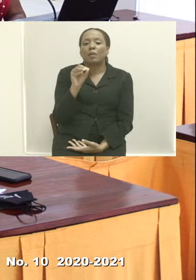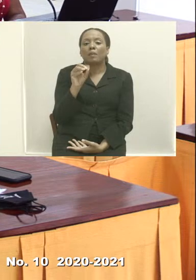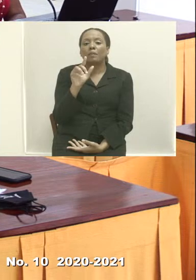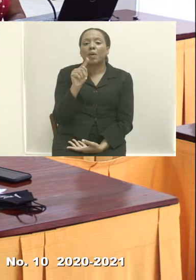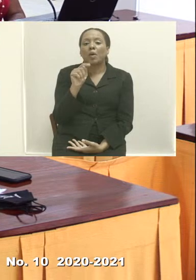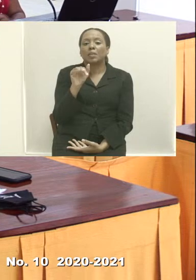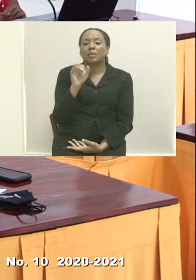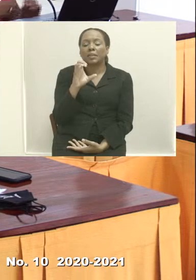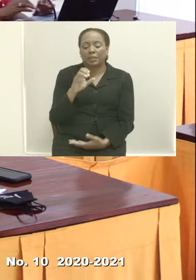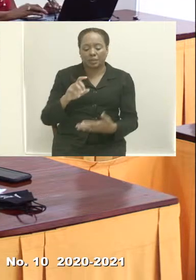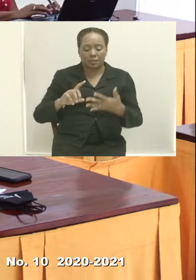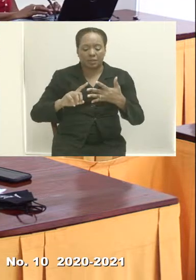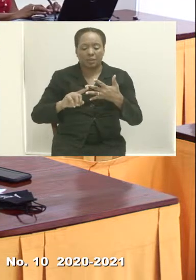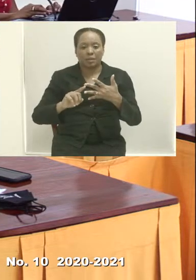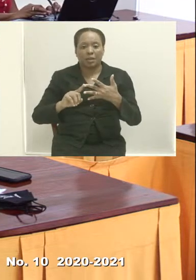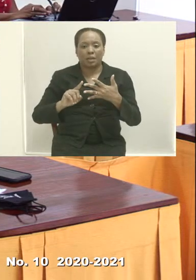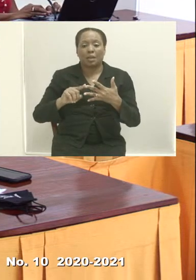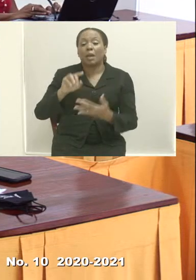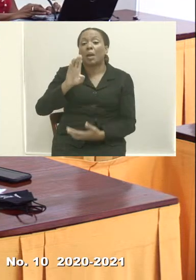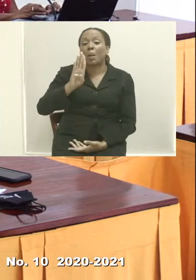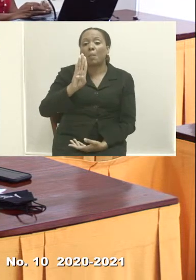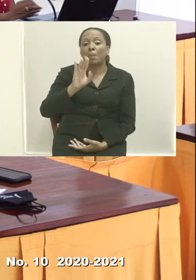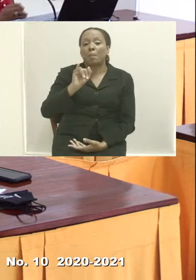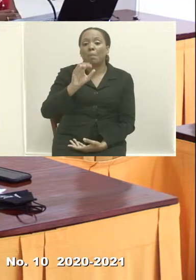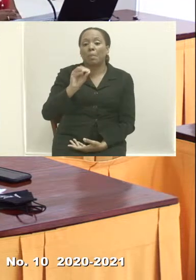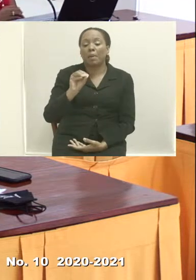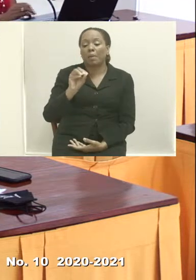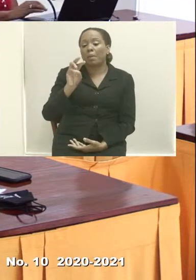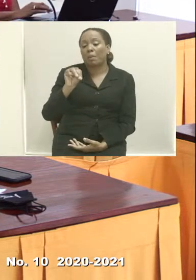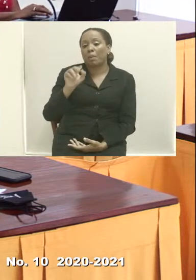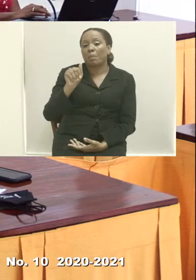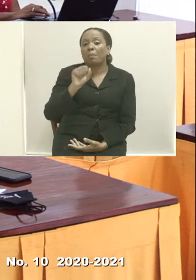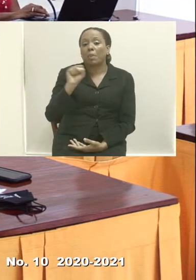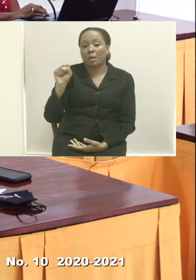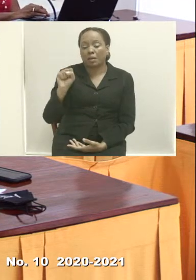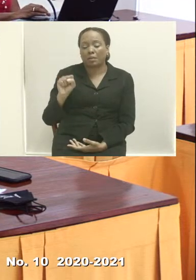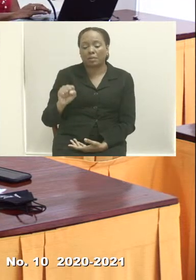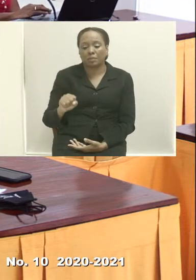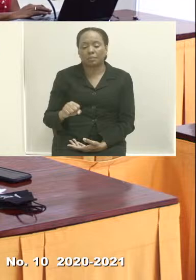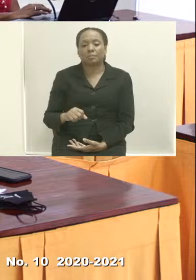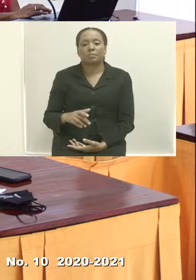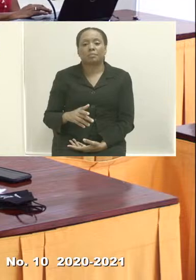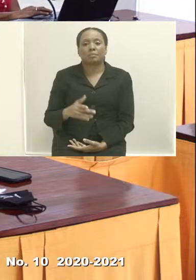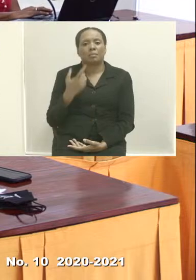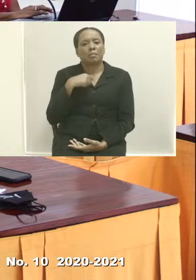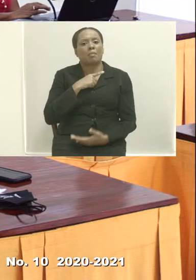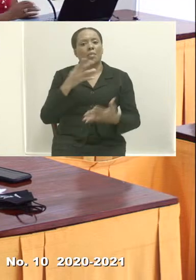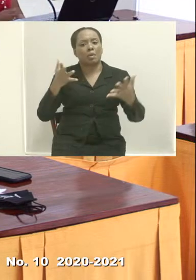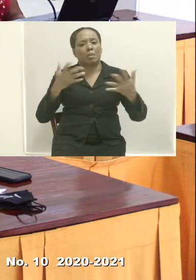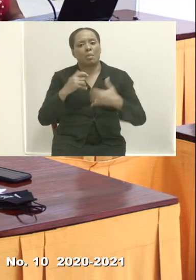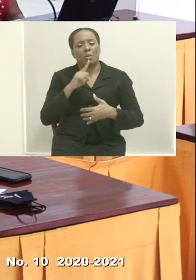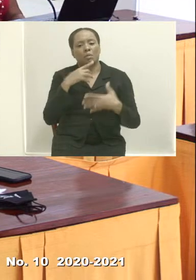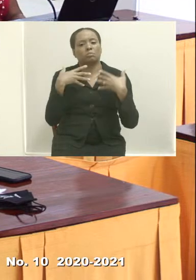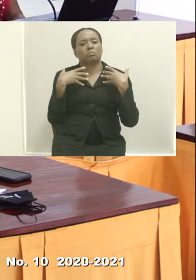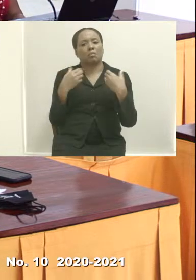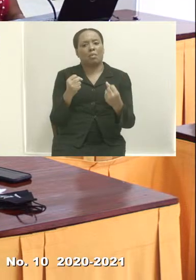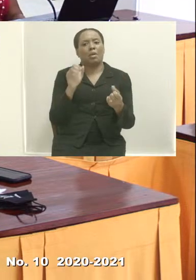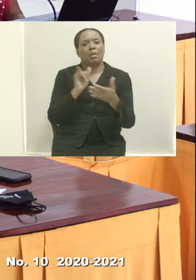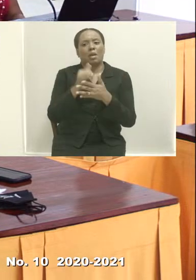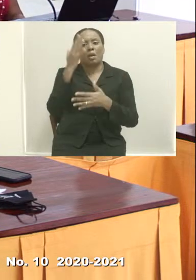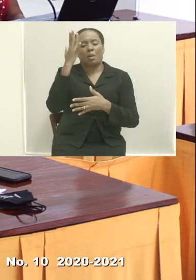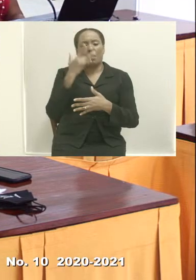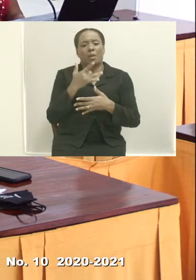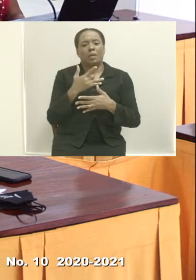And what effectively we will now have to do is to ensure that there is stability in the grid, and that is why the dispatch license is so critical, and we